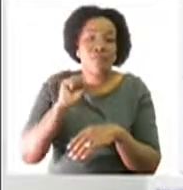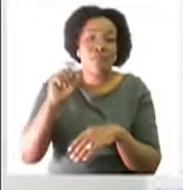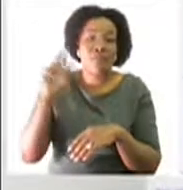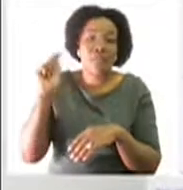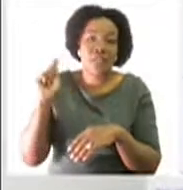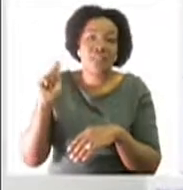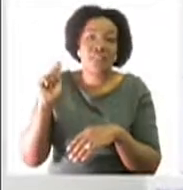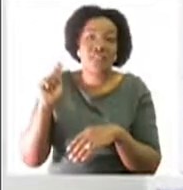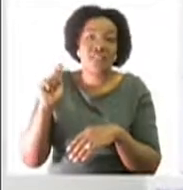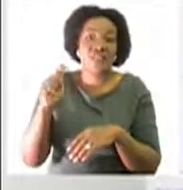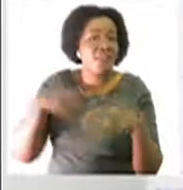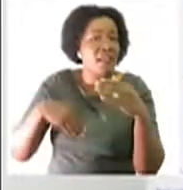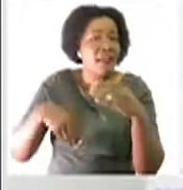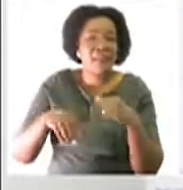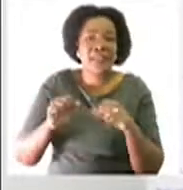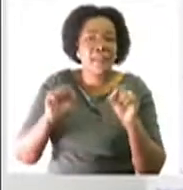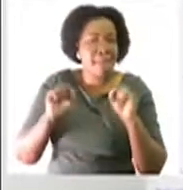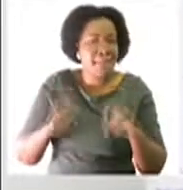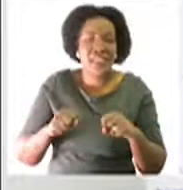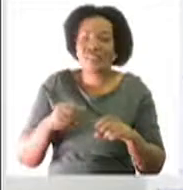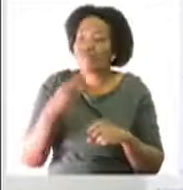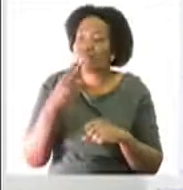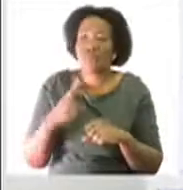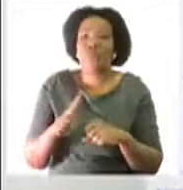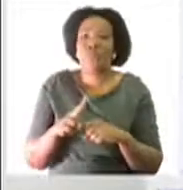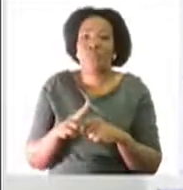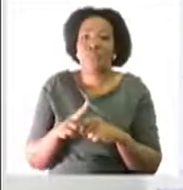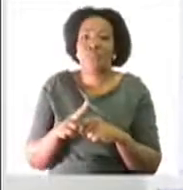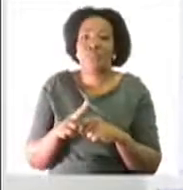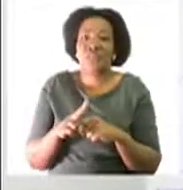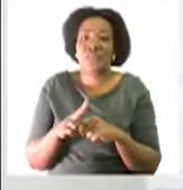must not